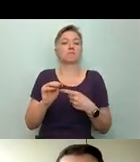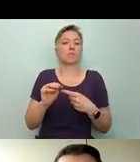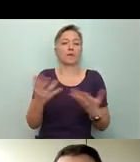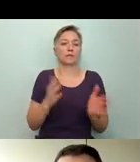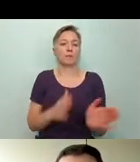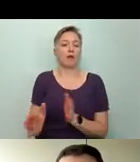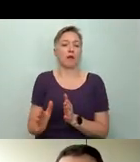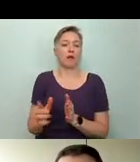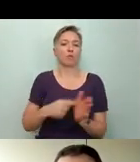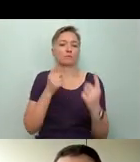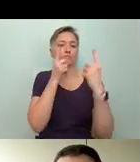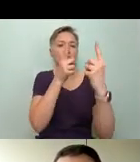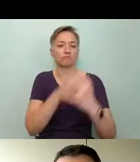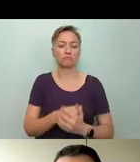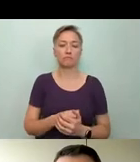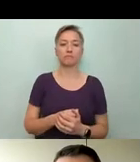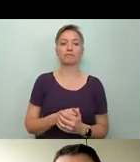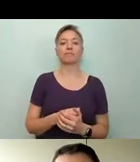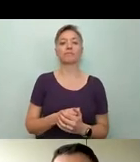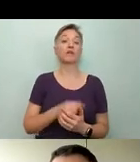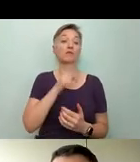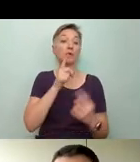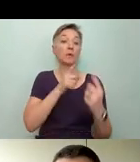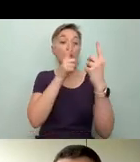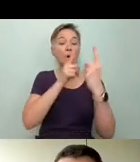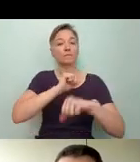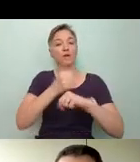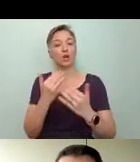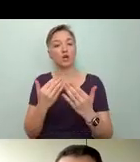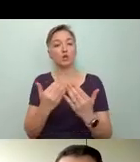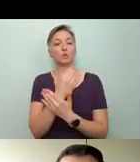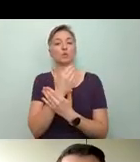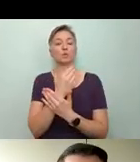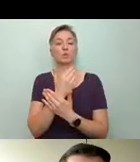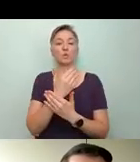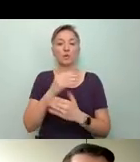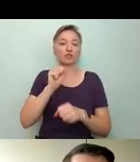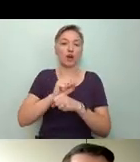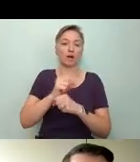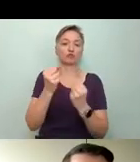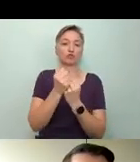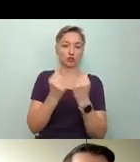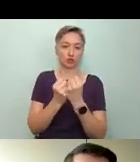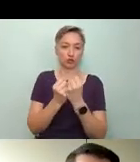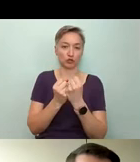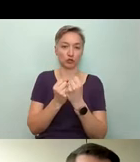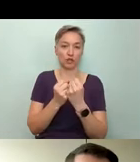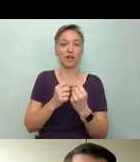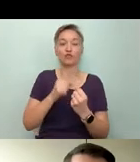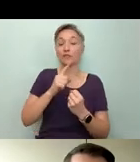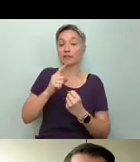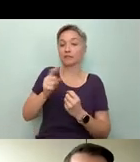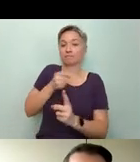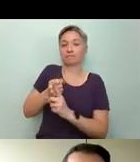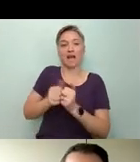the whole point of CPM is ultimately to create a new relevant job structure that'll impact the ways we hire, pay people,